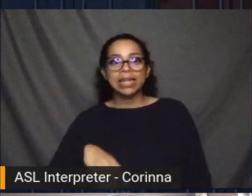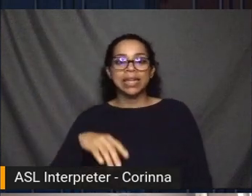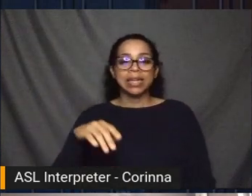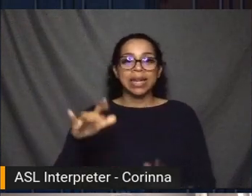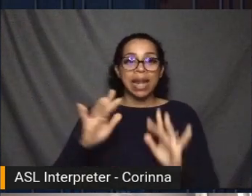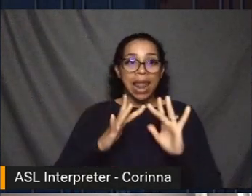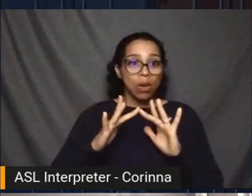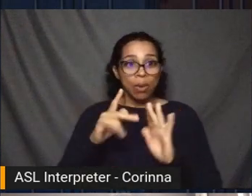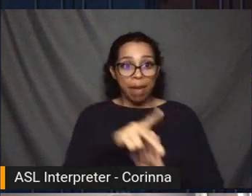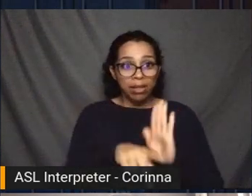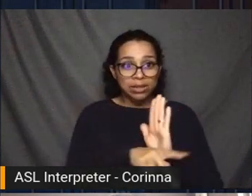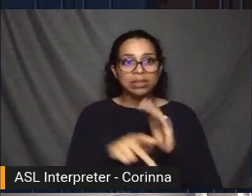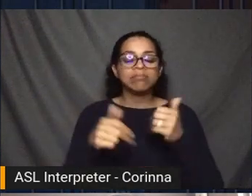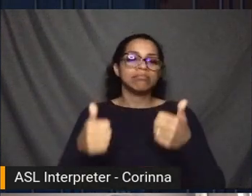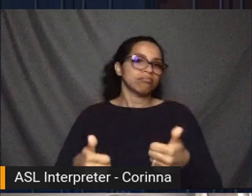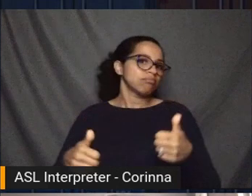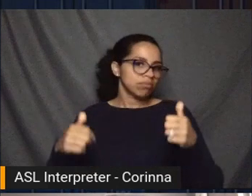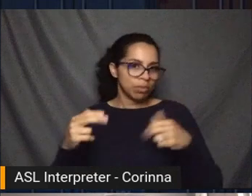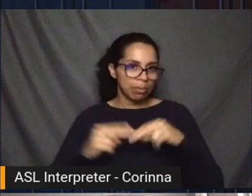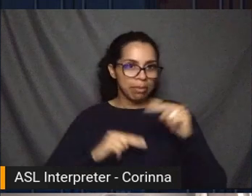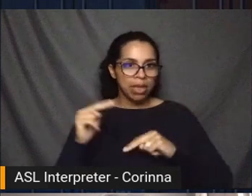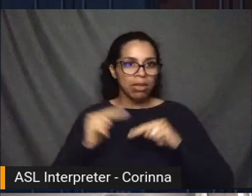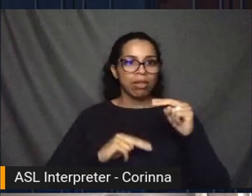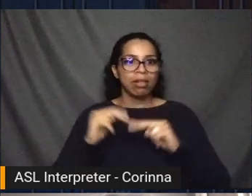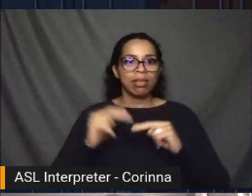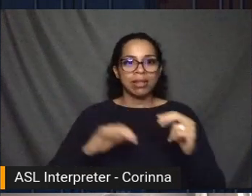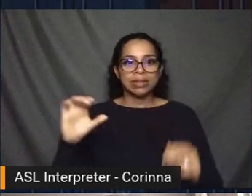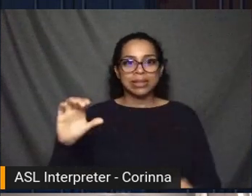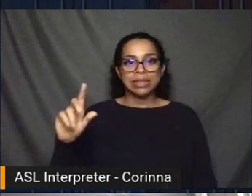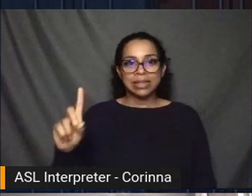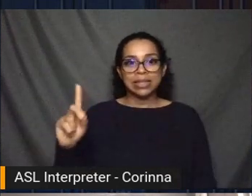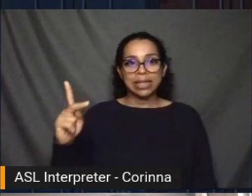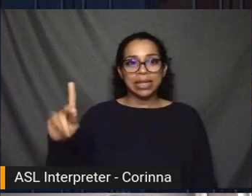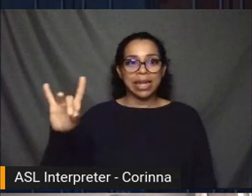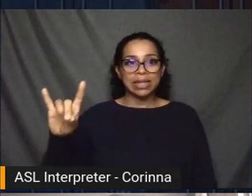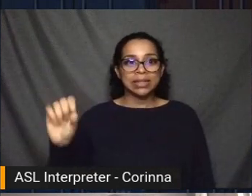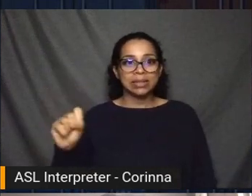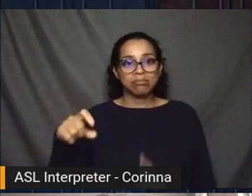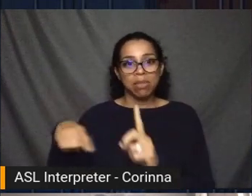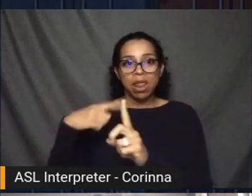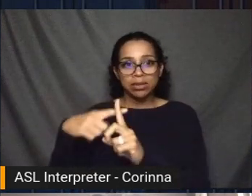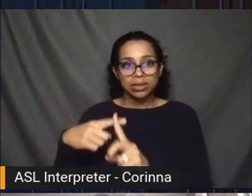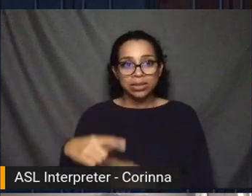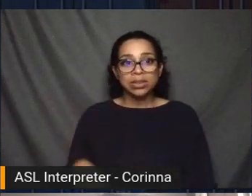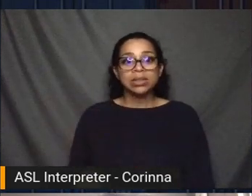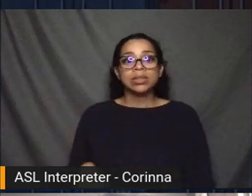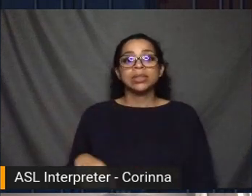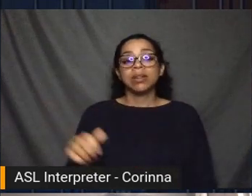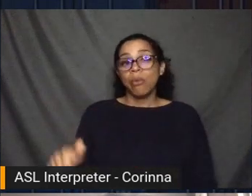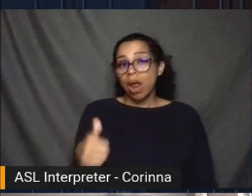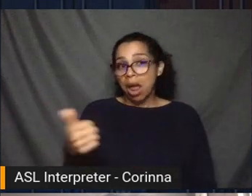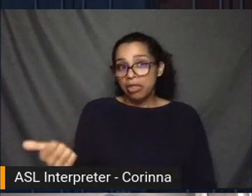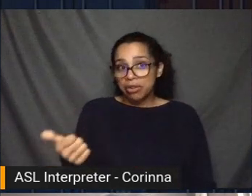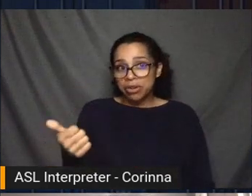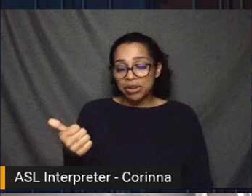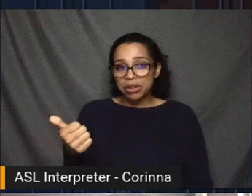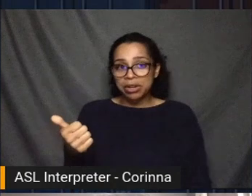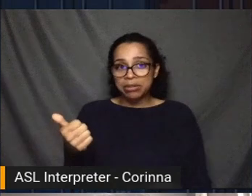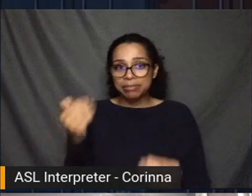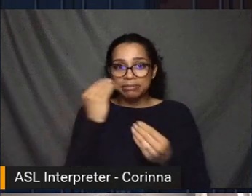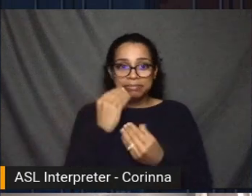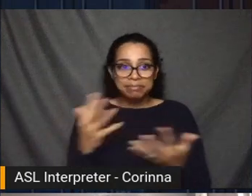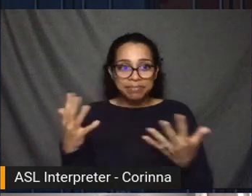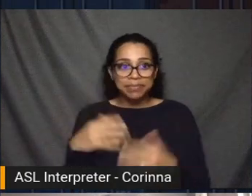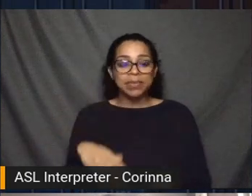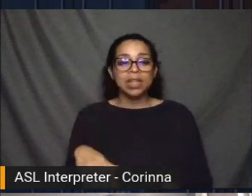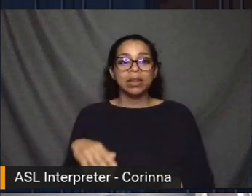build a production-grade application with cdk8s+. And one other small update is around cdk8s core,